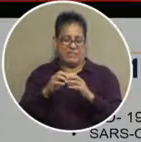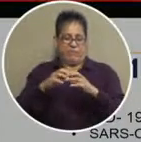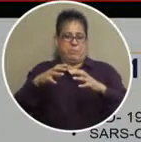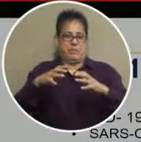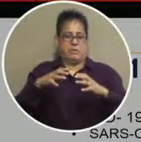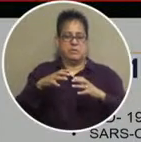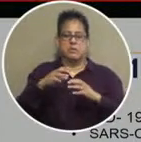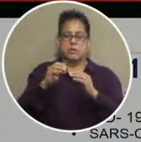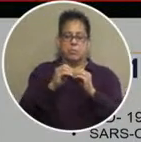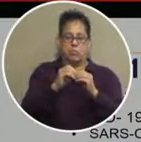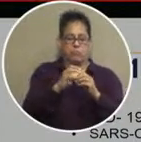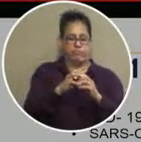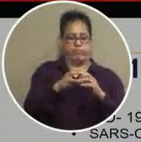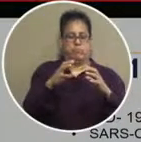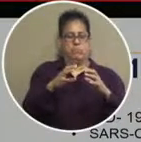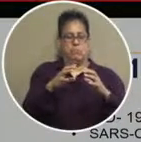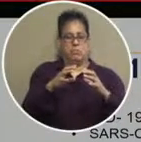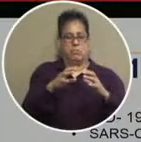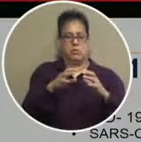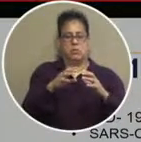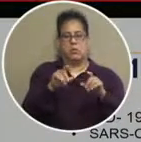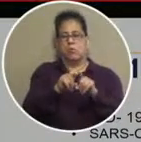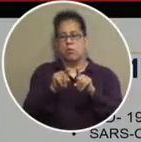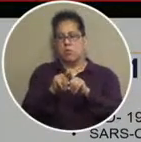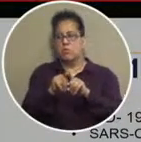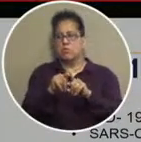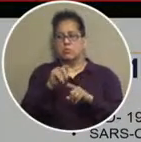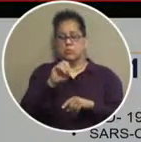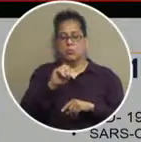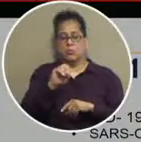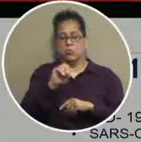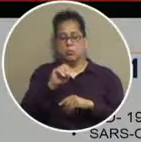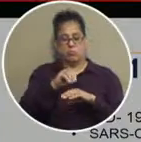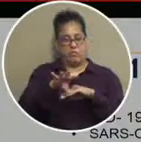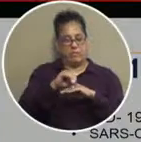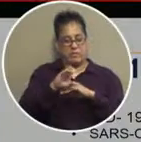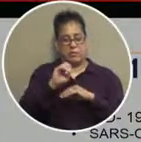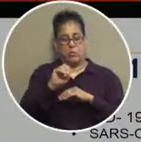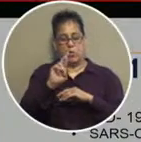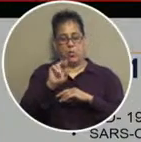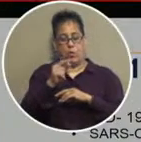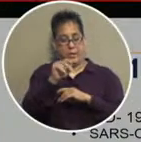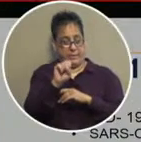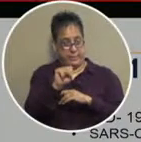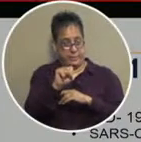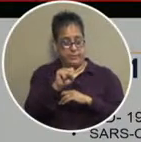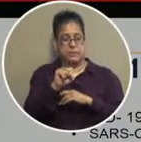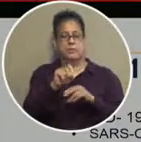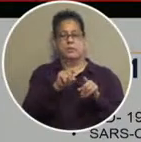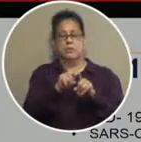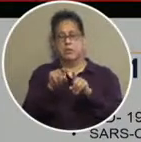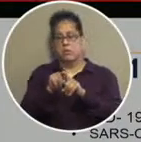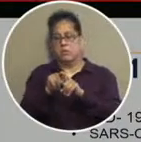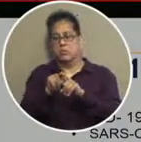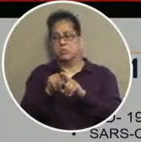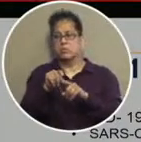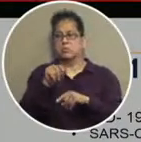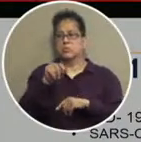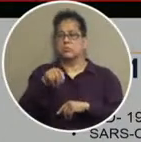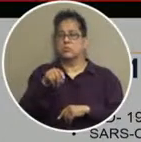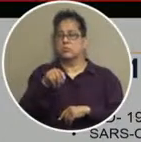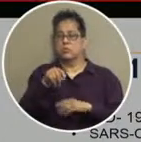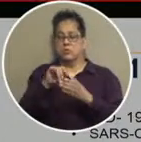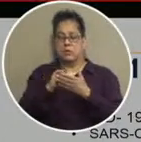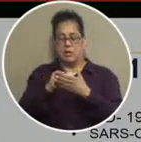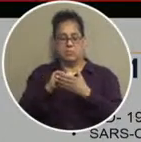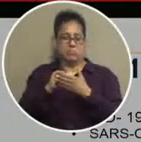lot more inflammation can cause a lot more destruction of those organs, and also causes a cascade of events